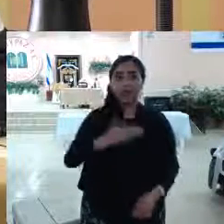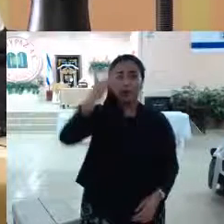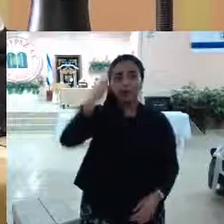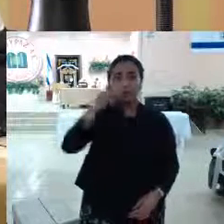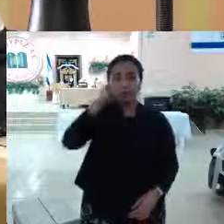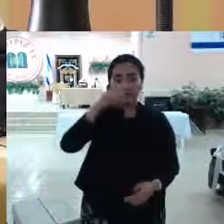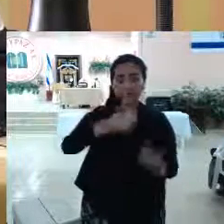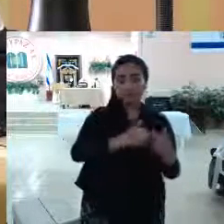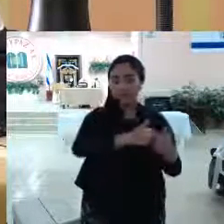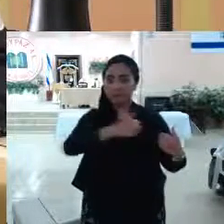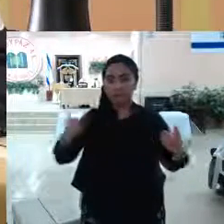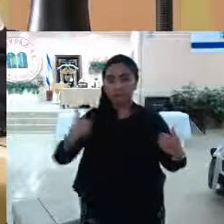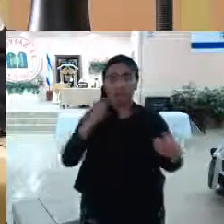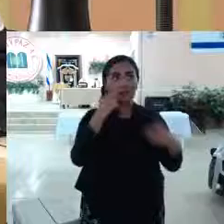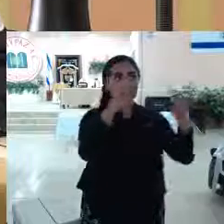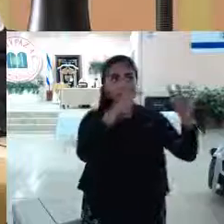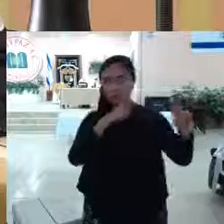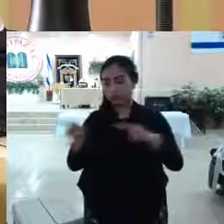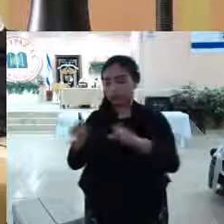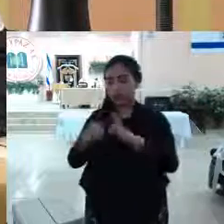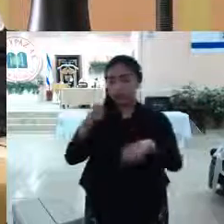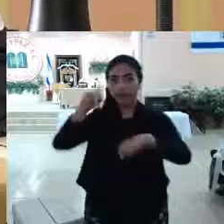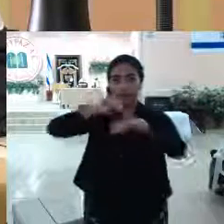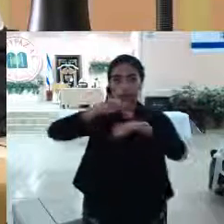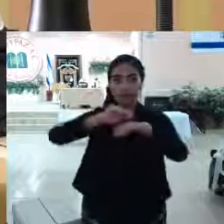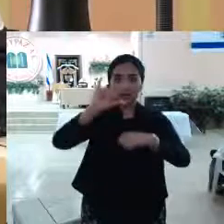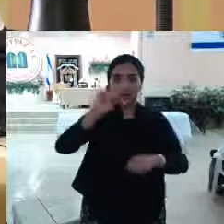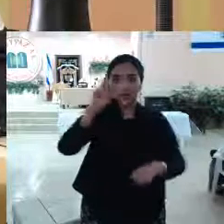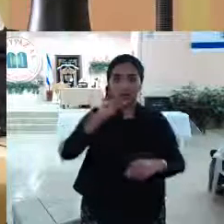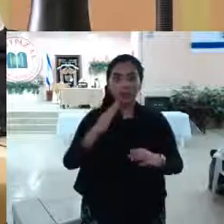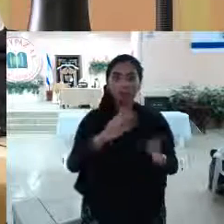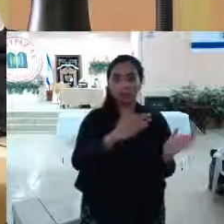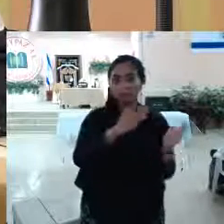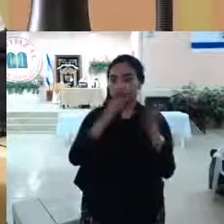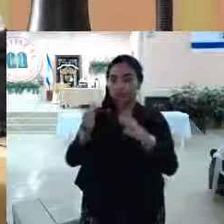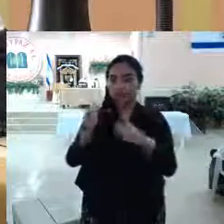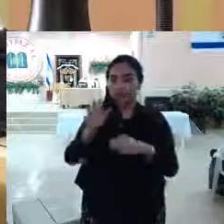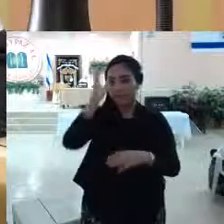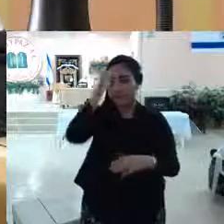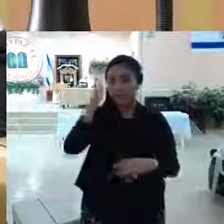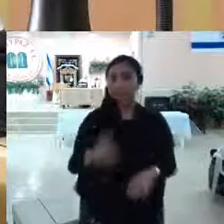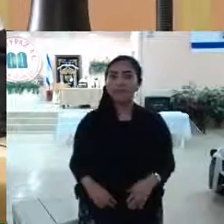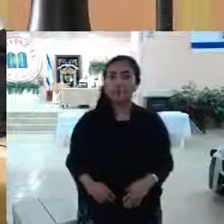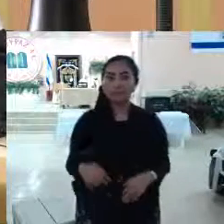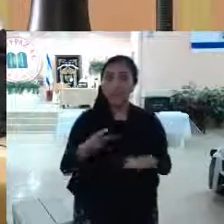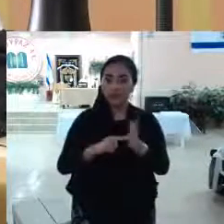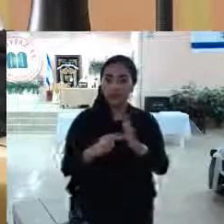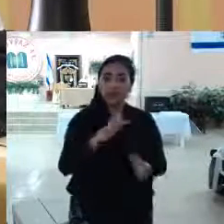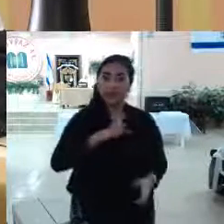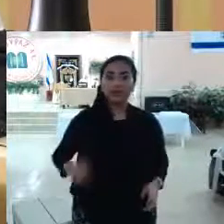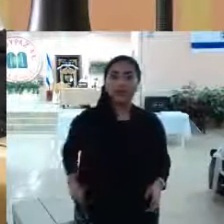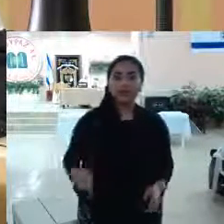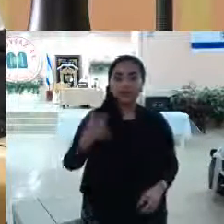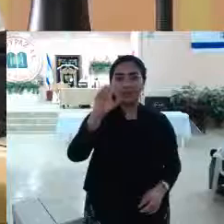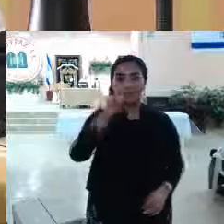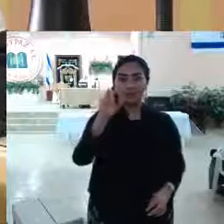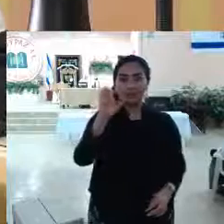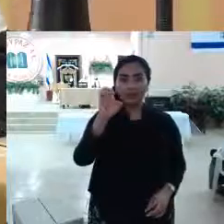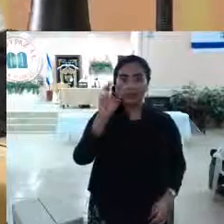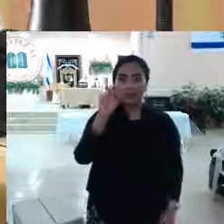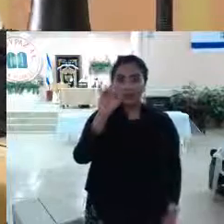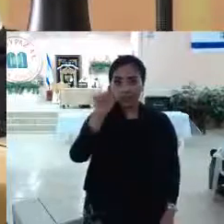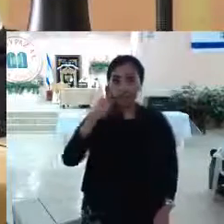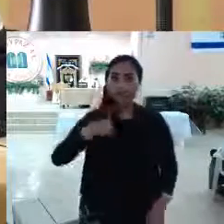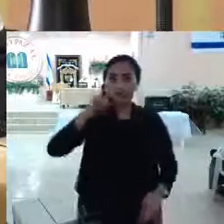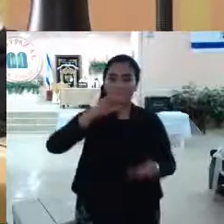le dejaron y apartaron sus rostros del Mishkan de Yahweh y le volvieron las espaldas. Aquí está diciéndoles el rey Here, King Ezequías: Hezekiah is saying, vamos a